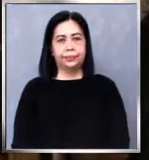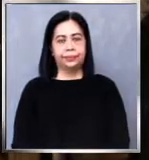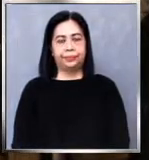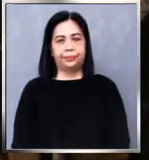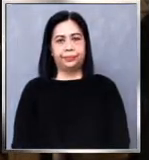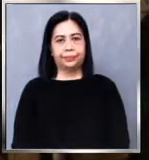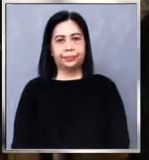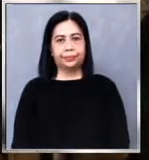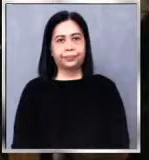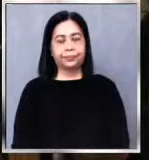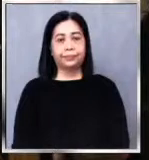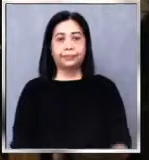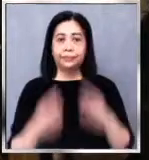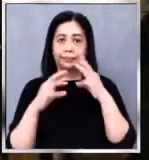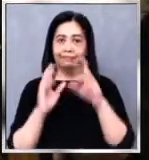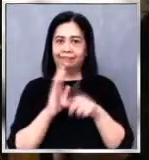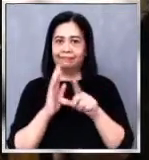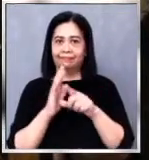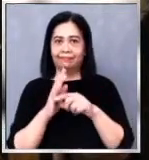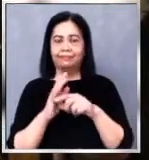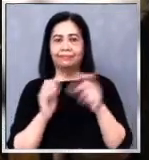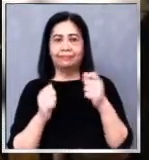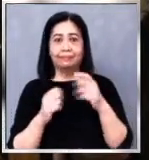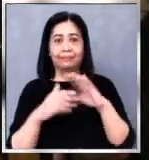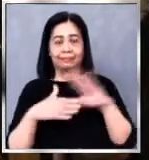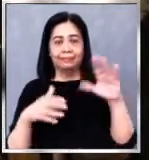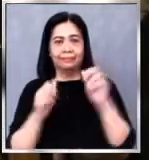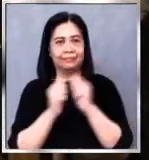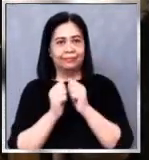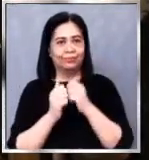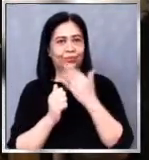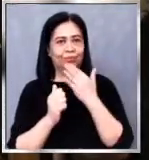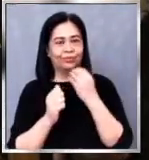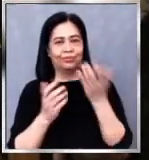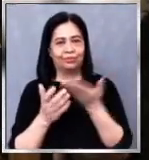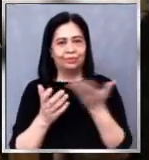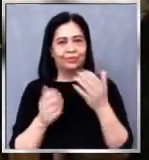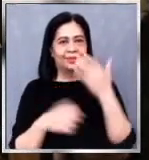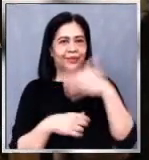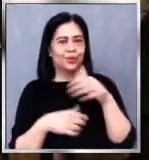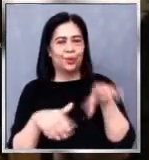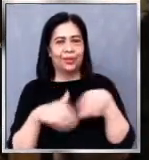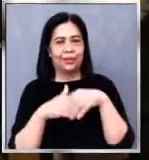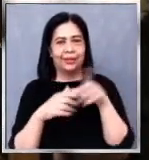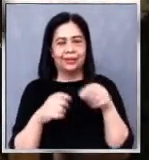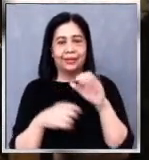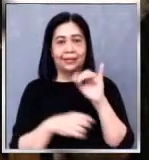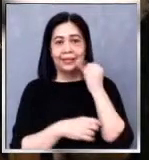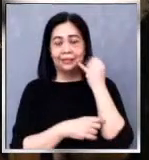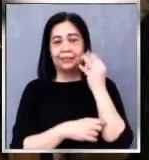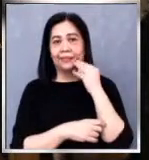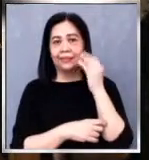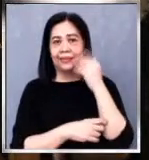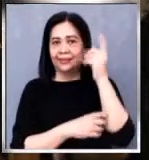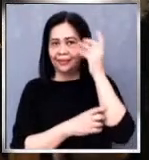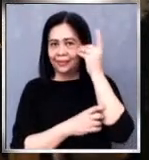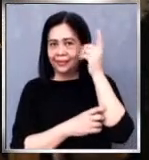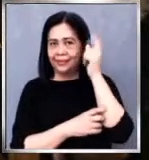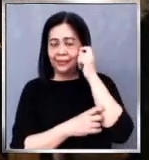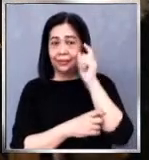Mapapanood na mamaya ang vlog tampok ang ilang sweet moments sa civil wedding ni na Jeneline Mercado at Dennis Trillo. Yan